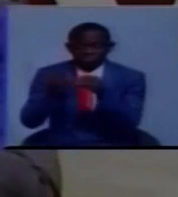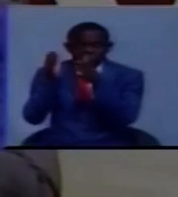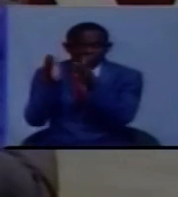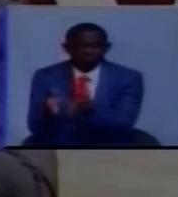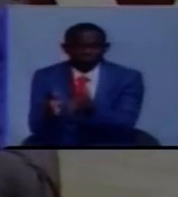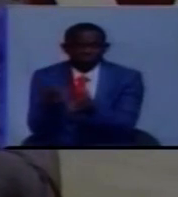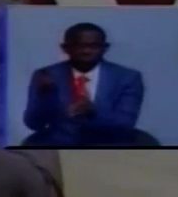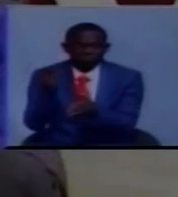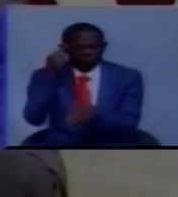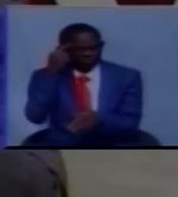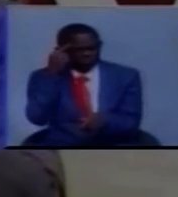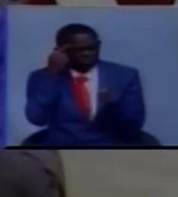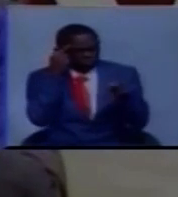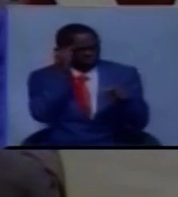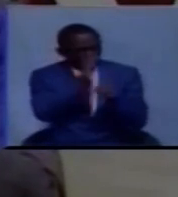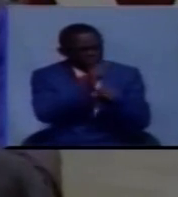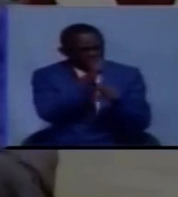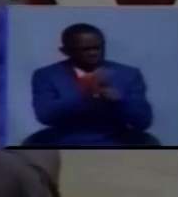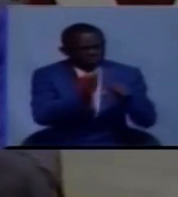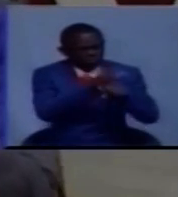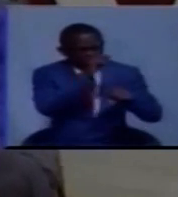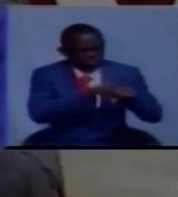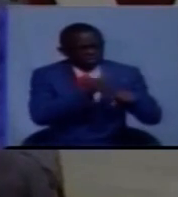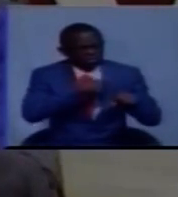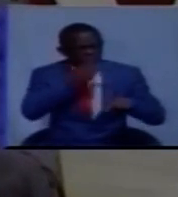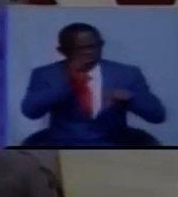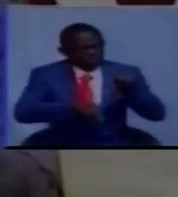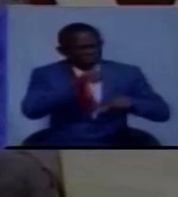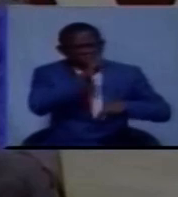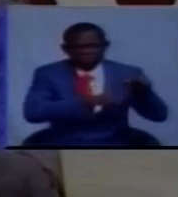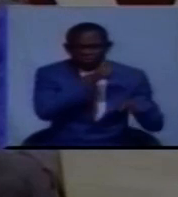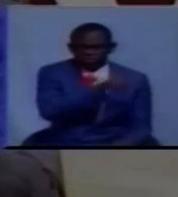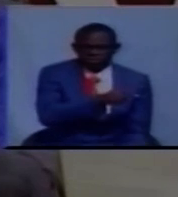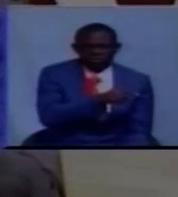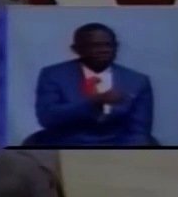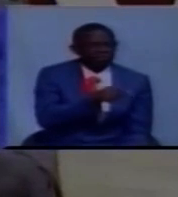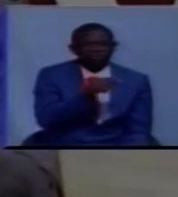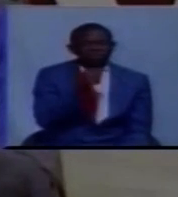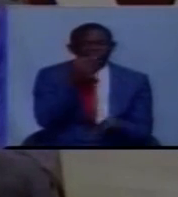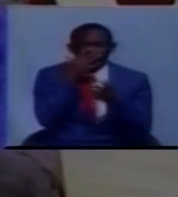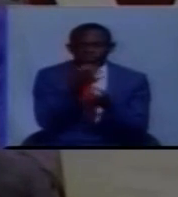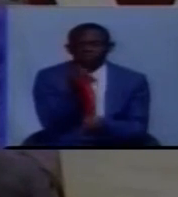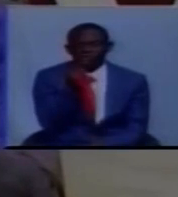and pensionable. If you are a very good manager, that's why we've got highly trained directors of human resource,